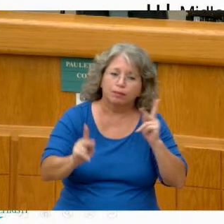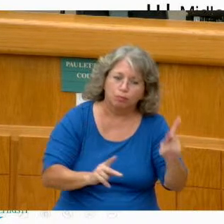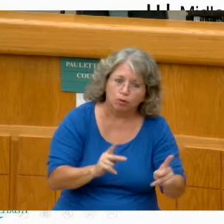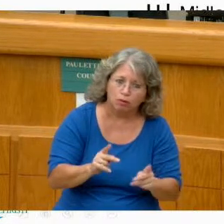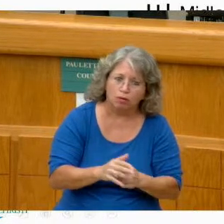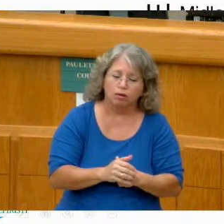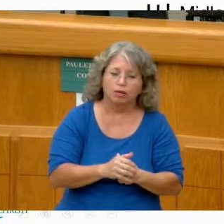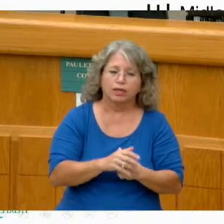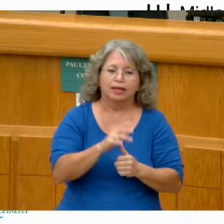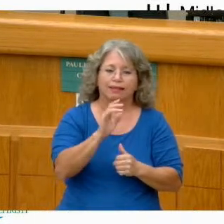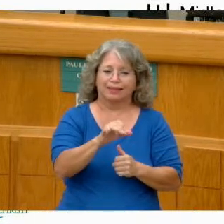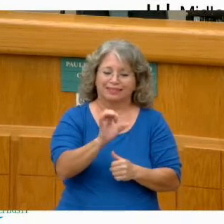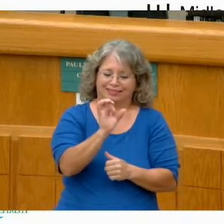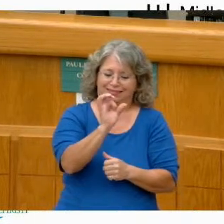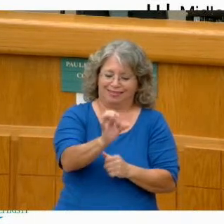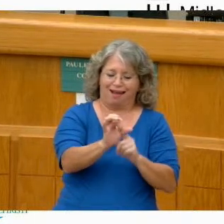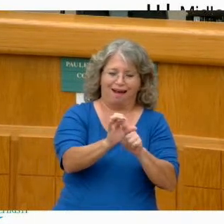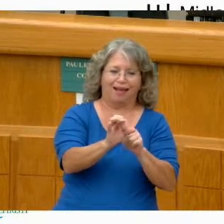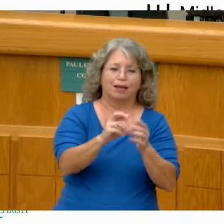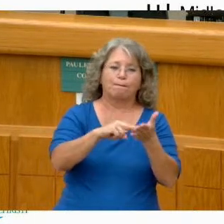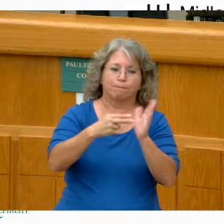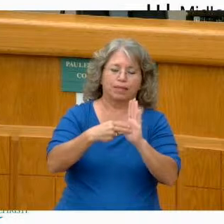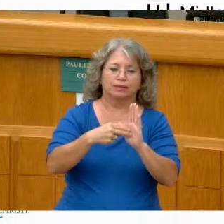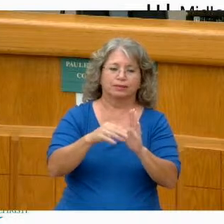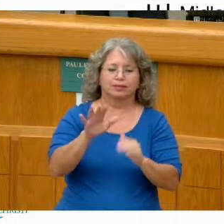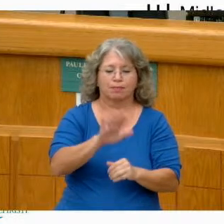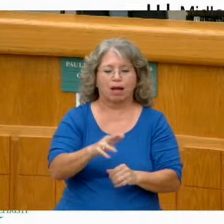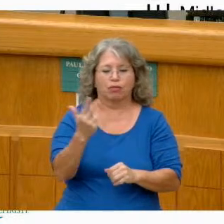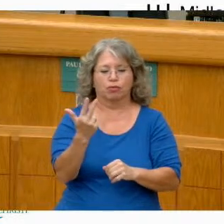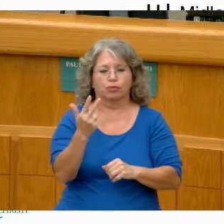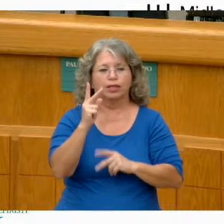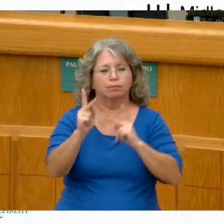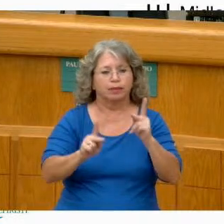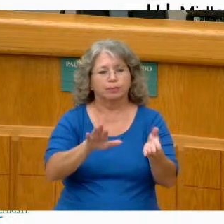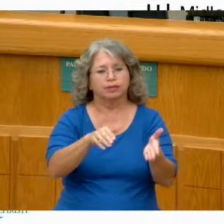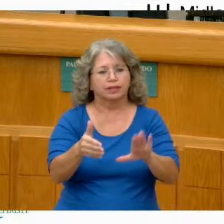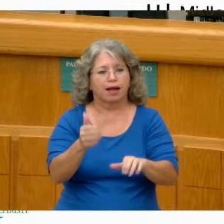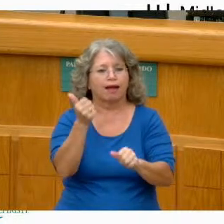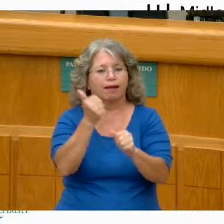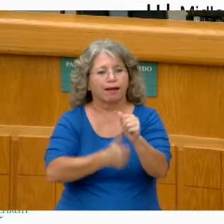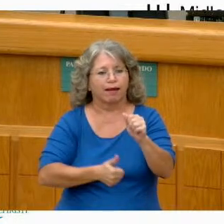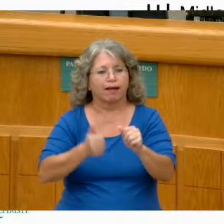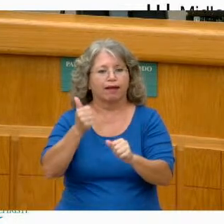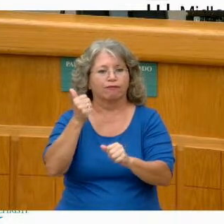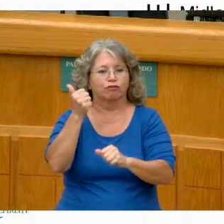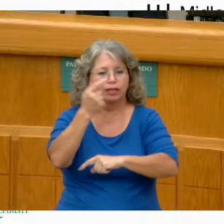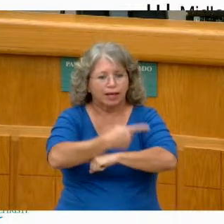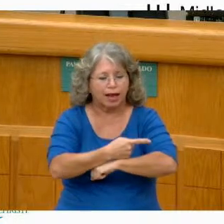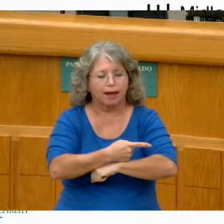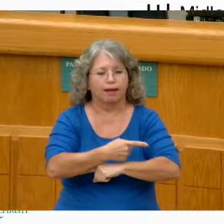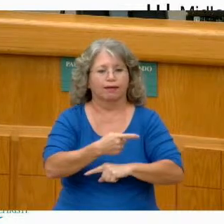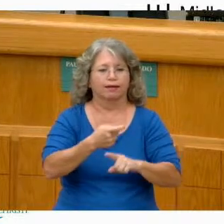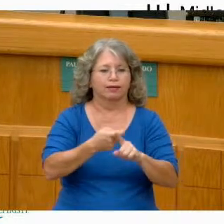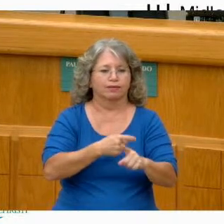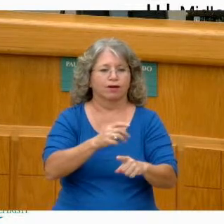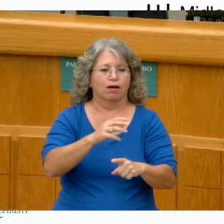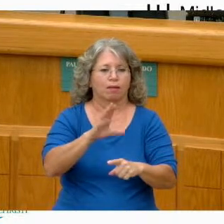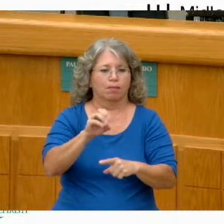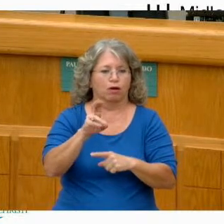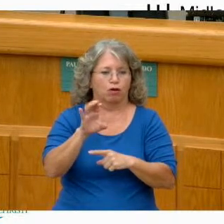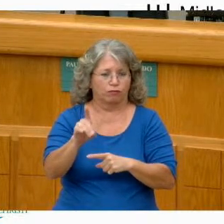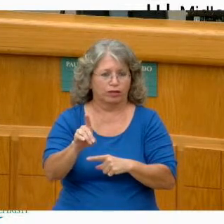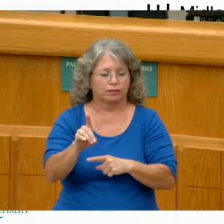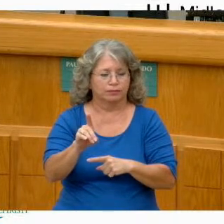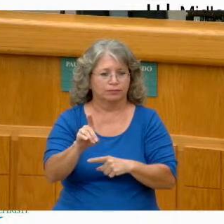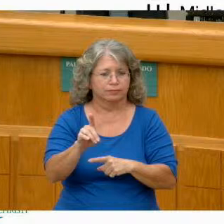3 people dying every single day from COVID-19 in the Coastal Bend area right now. Now, this is lower than it has been